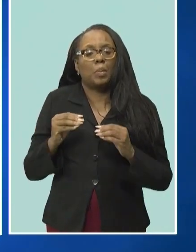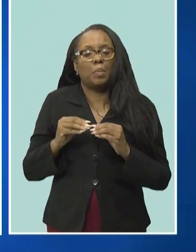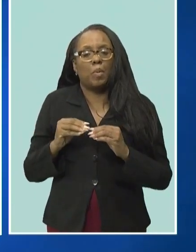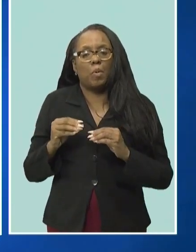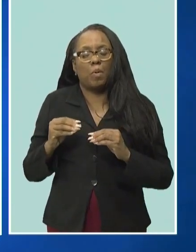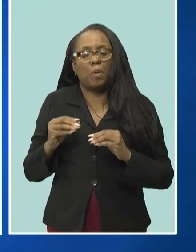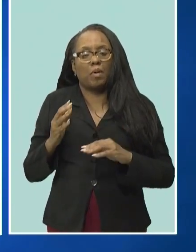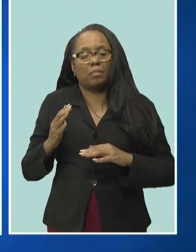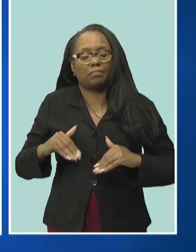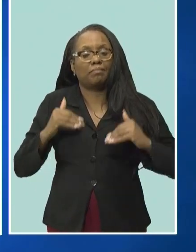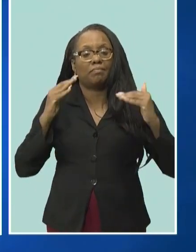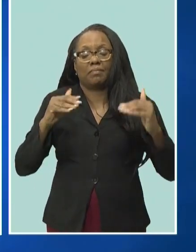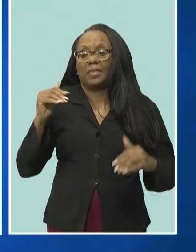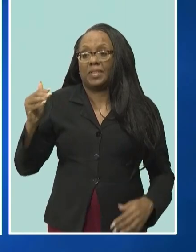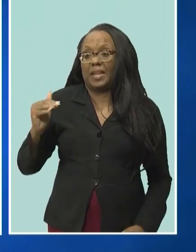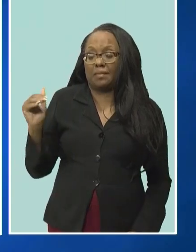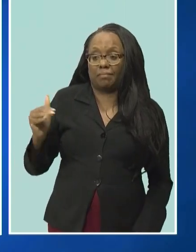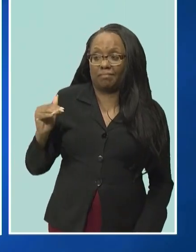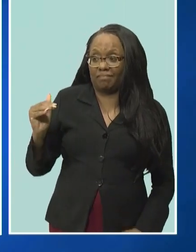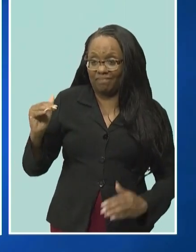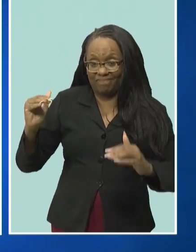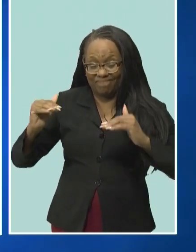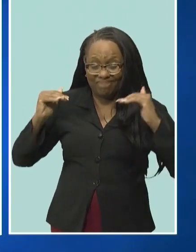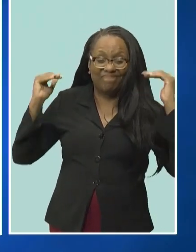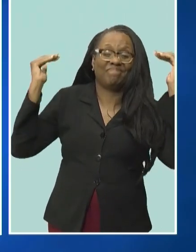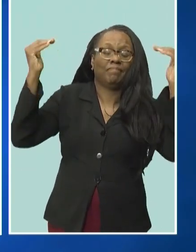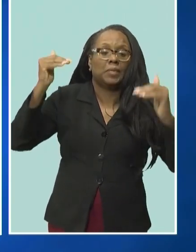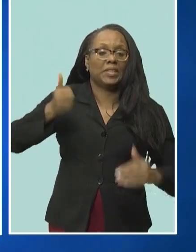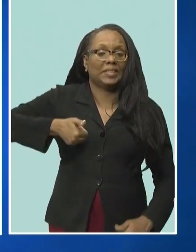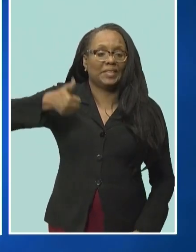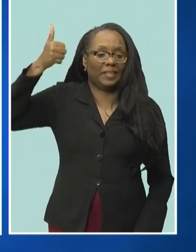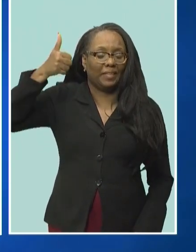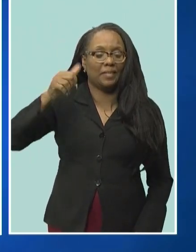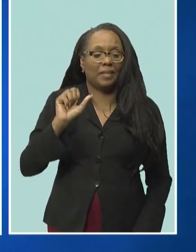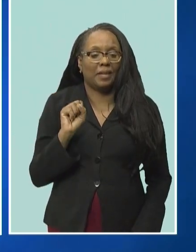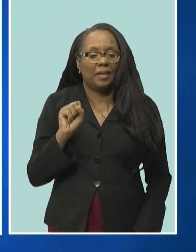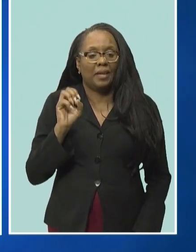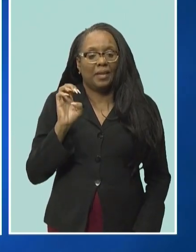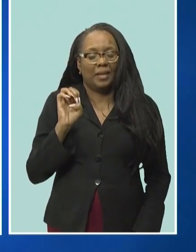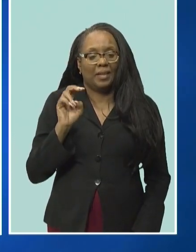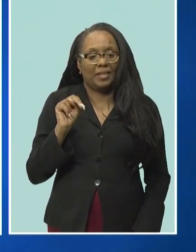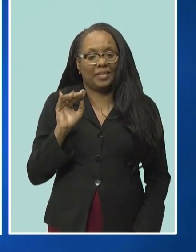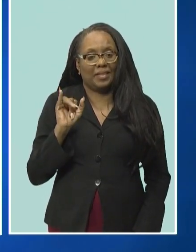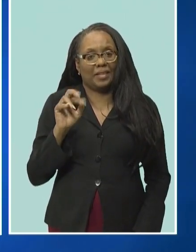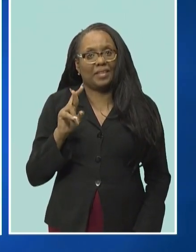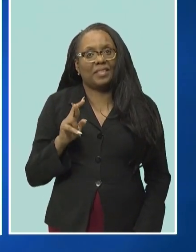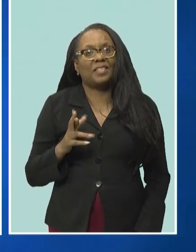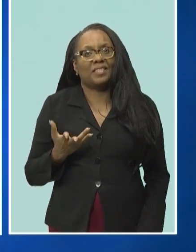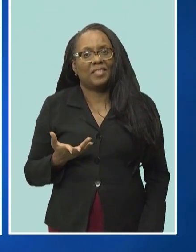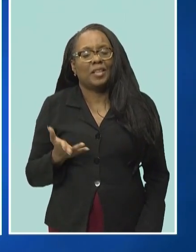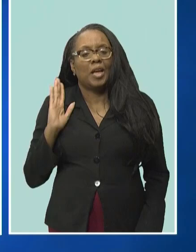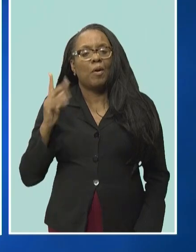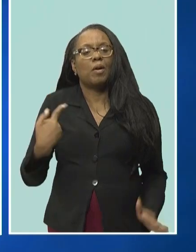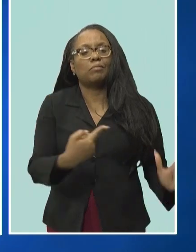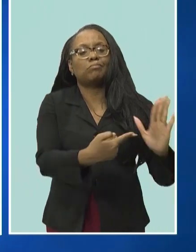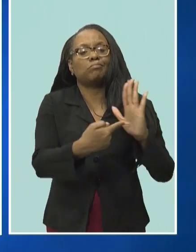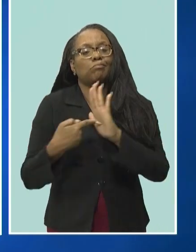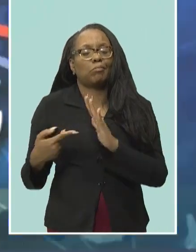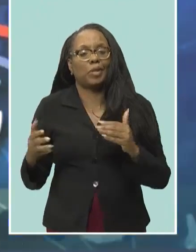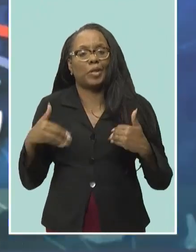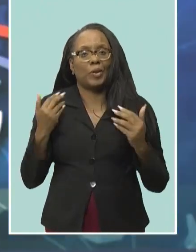stage. And then we have the seniors, the advanced arm of the orchestra. So we're showcasing the